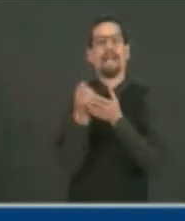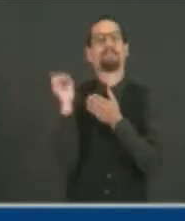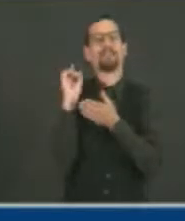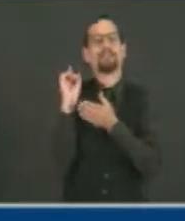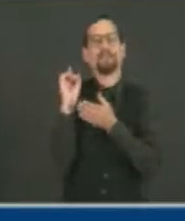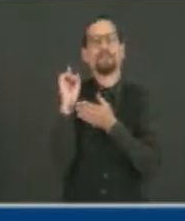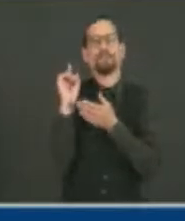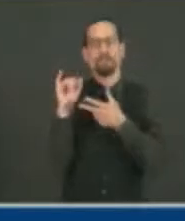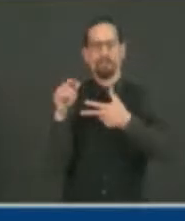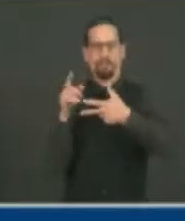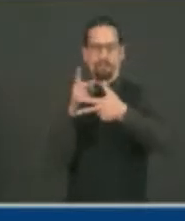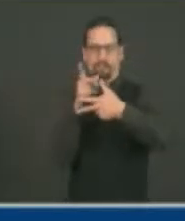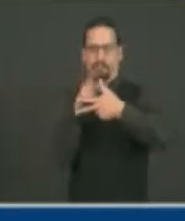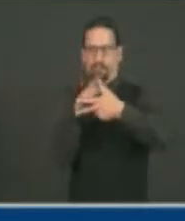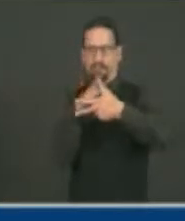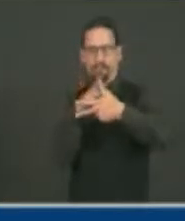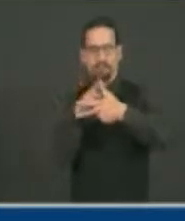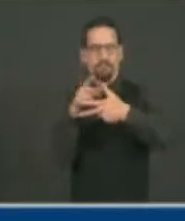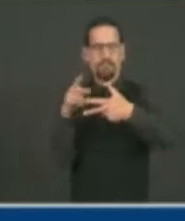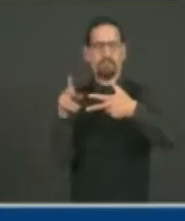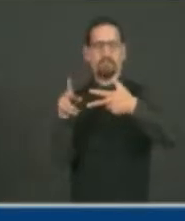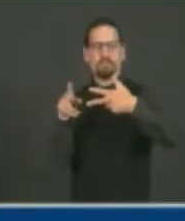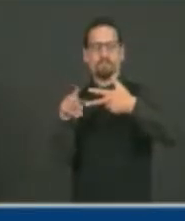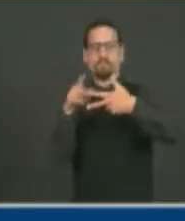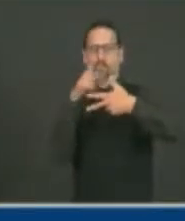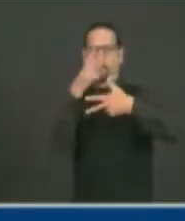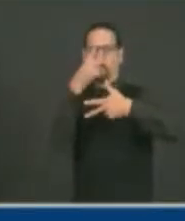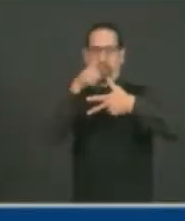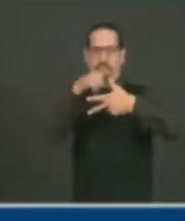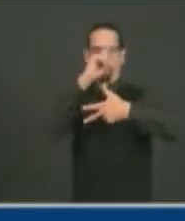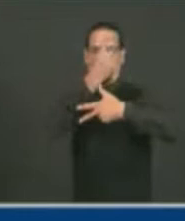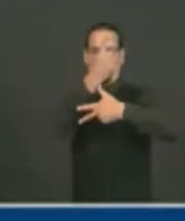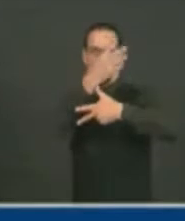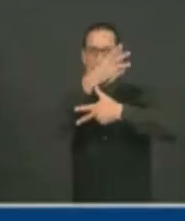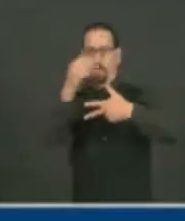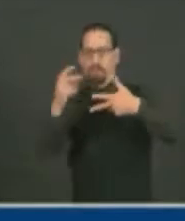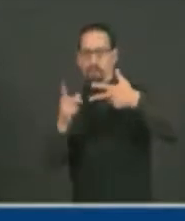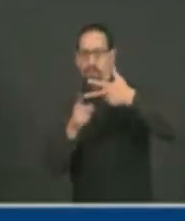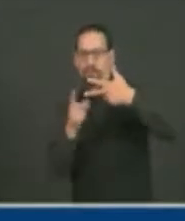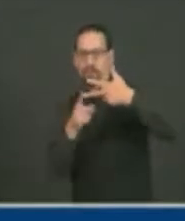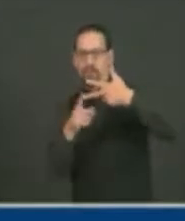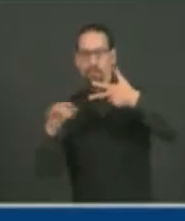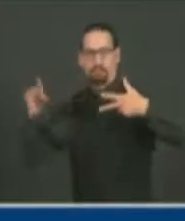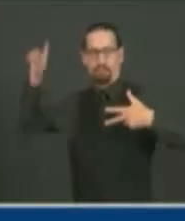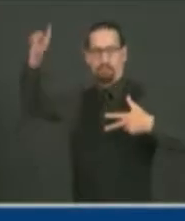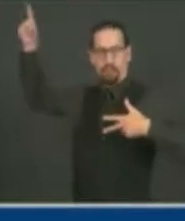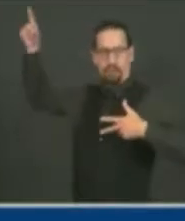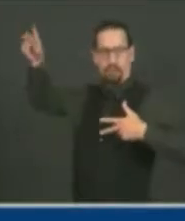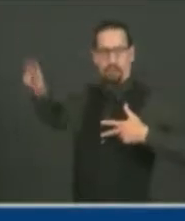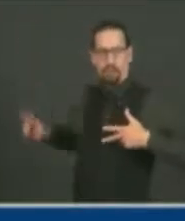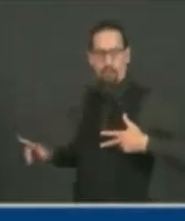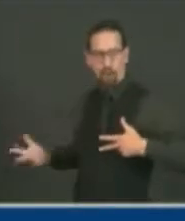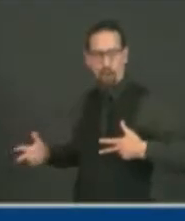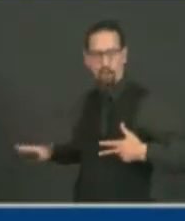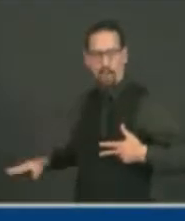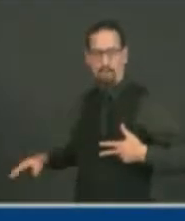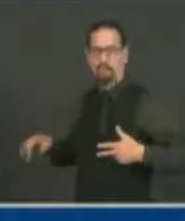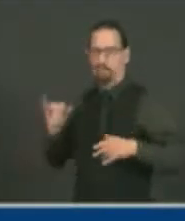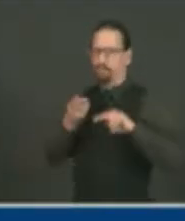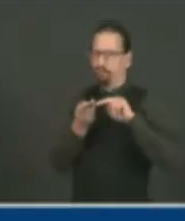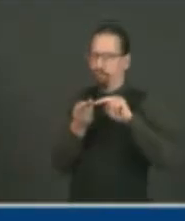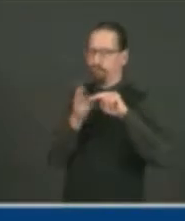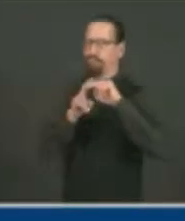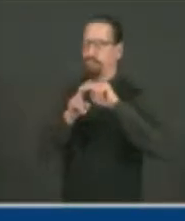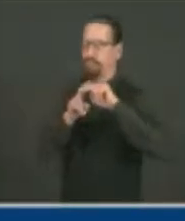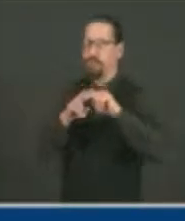up. So the arrow's pointing up. The metric for new hospitalization, the arrow's pointing down, which is